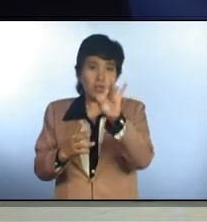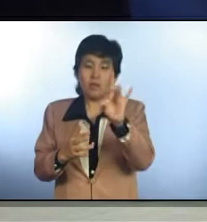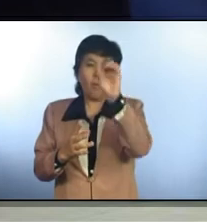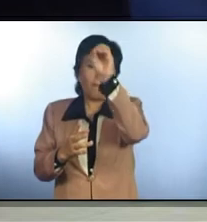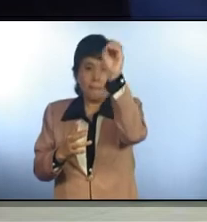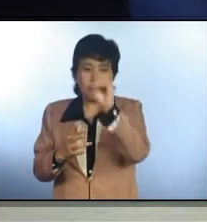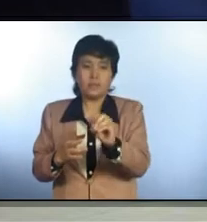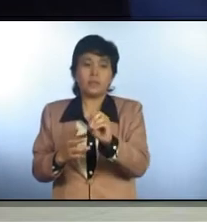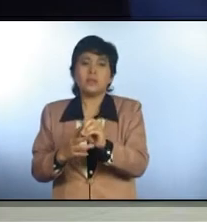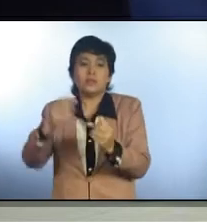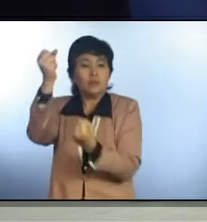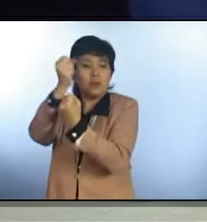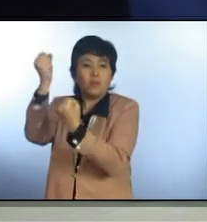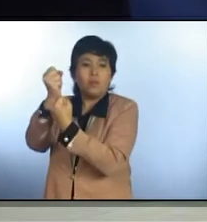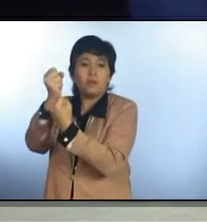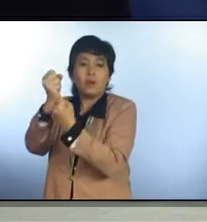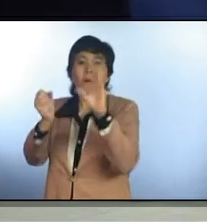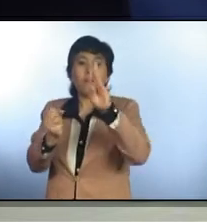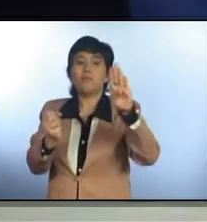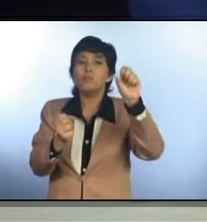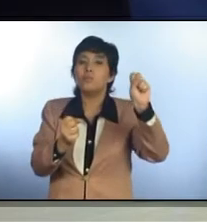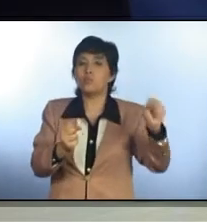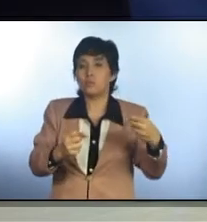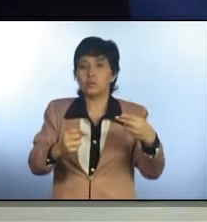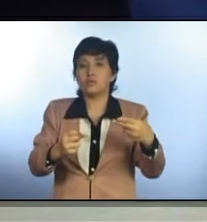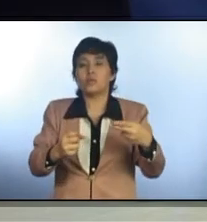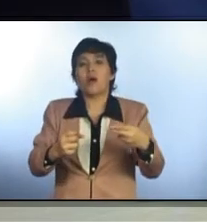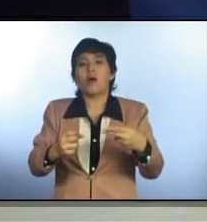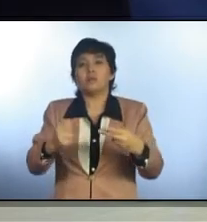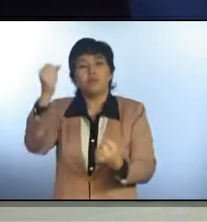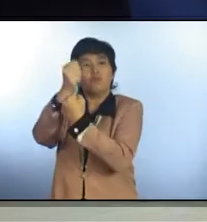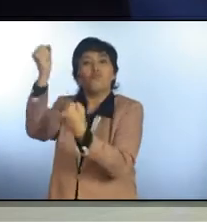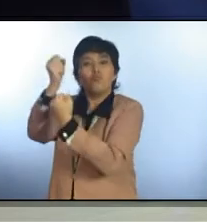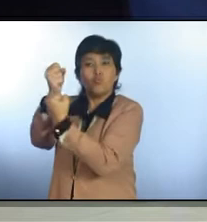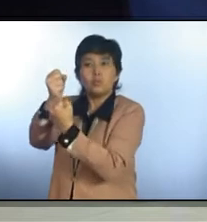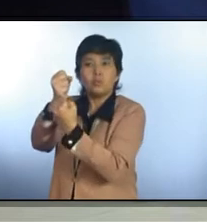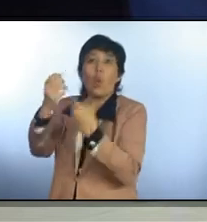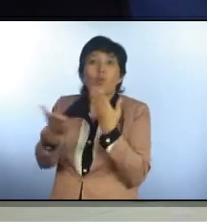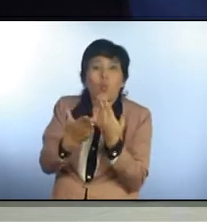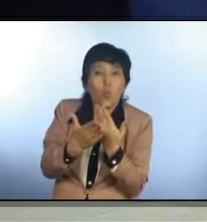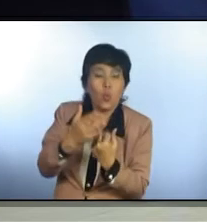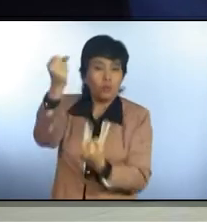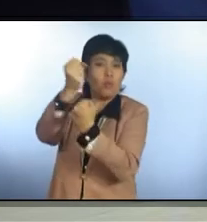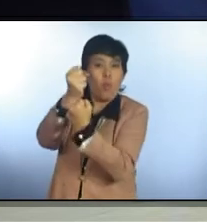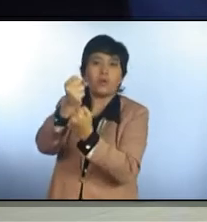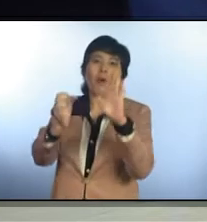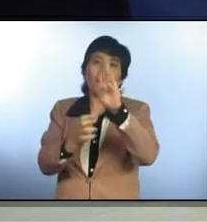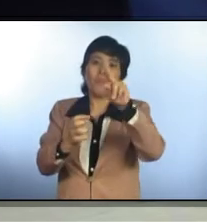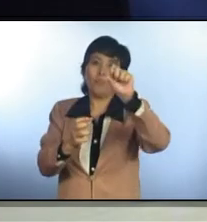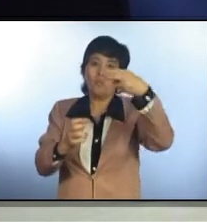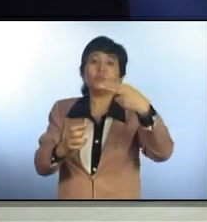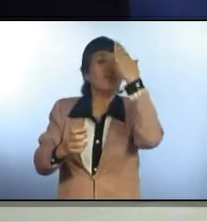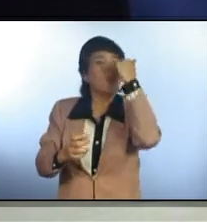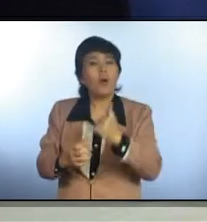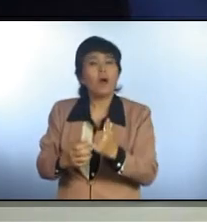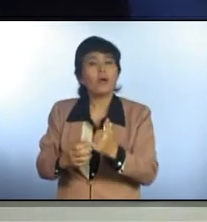them supported Bush approach. The Americans supported the Bush approach. So why did this happen? Why